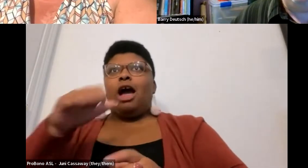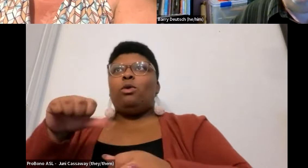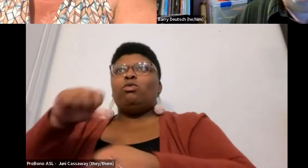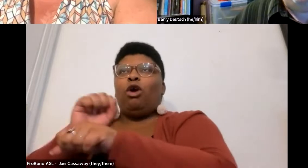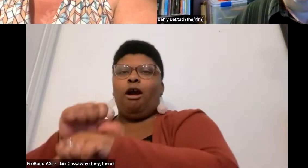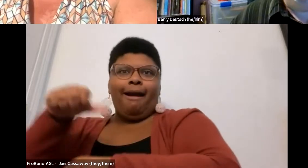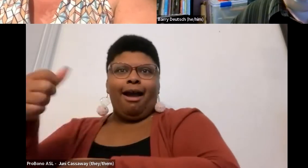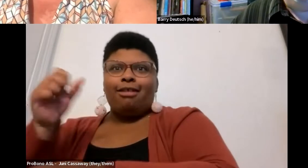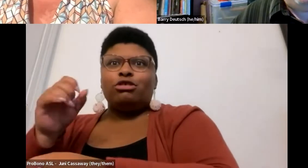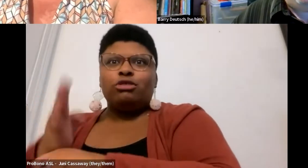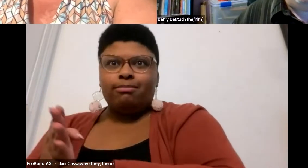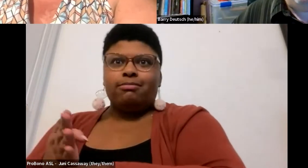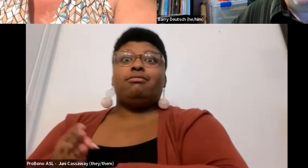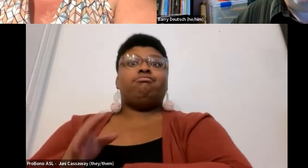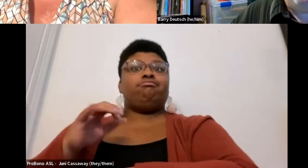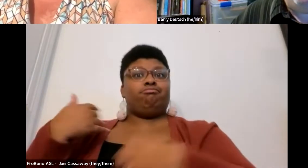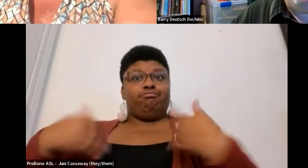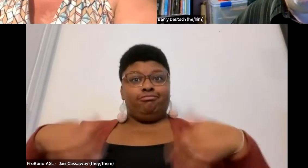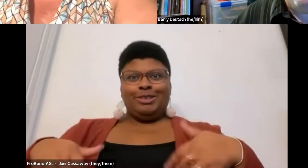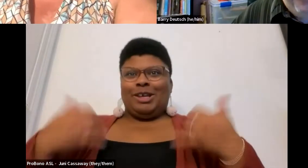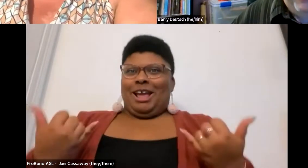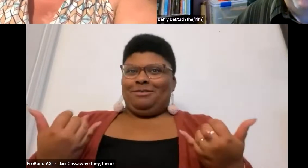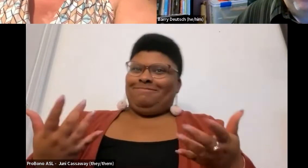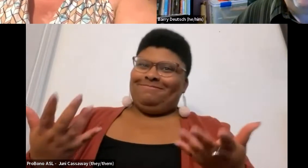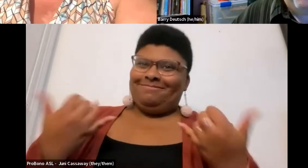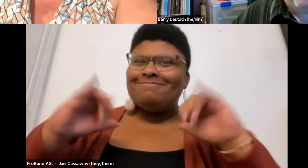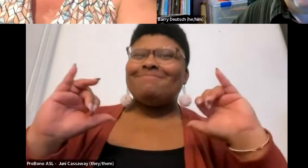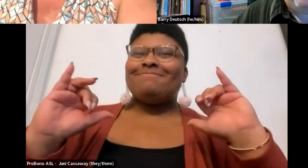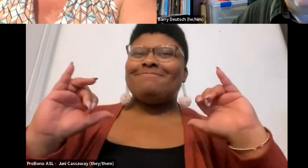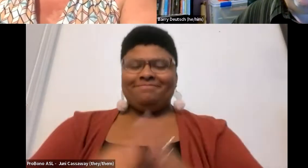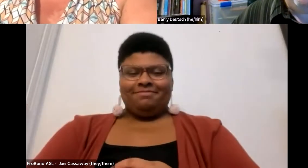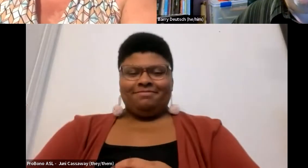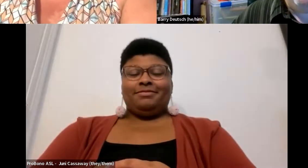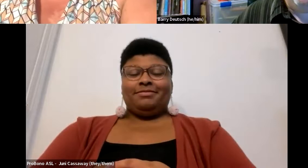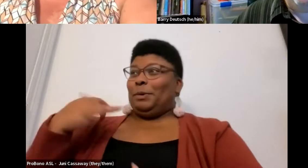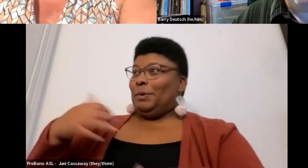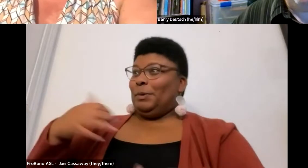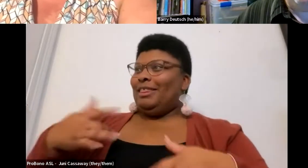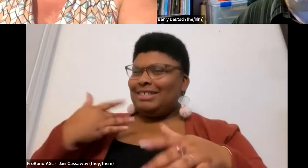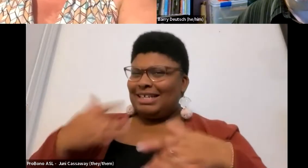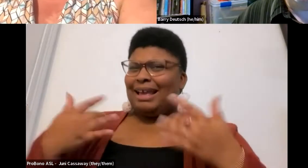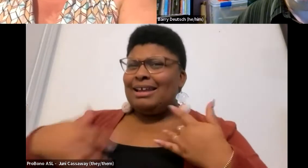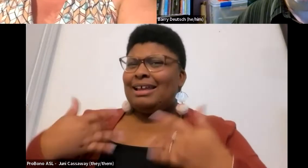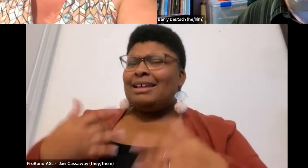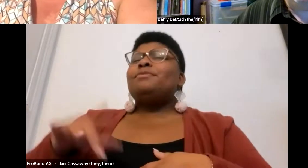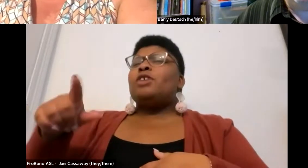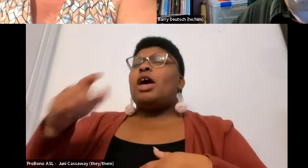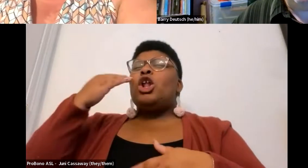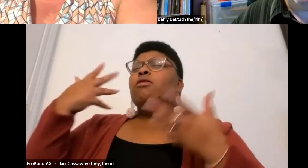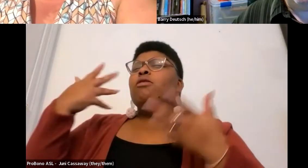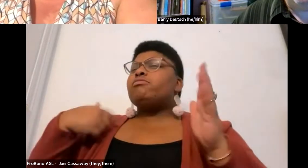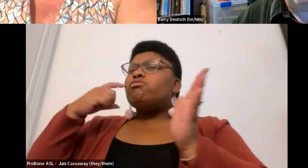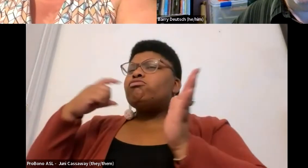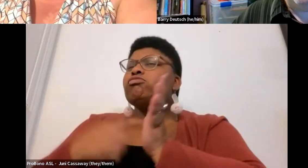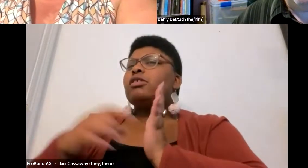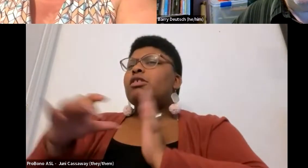jobs. And That's here we are. Exciting. That's pretty exciting. What now? But I know you got some recognition as a comic long